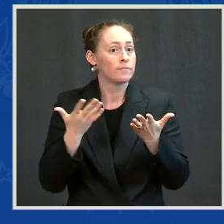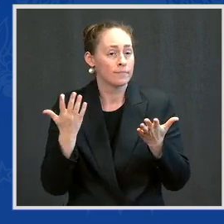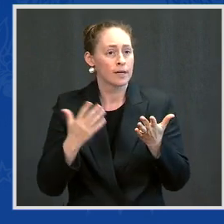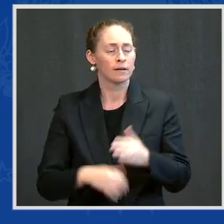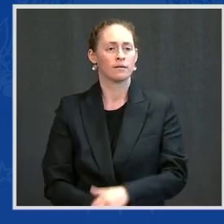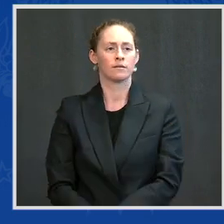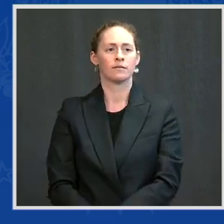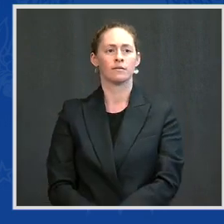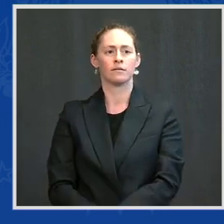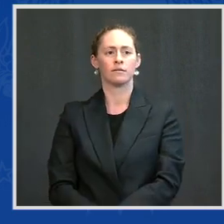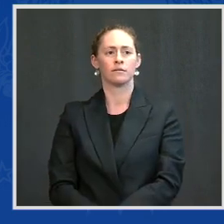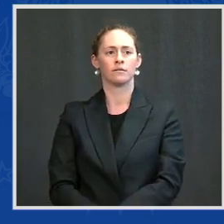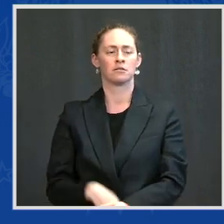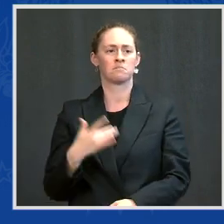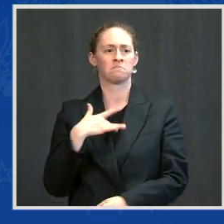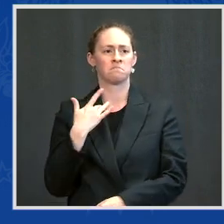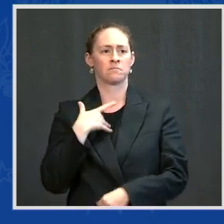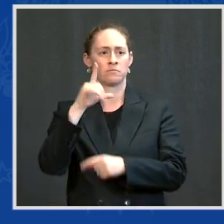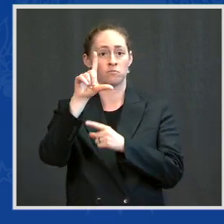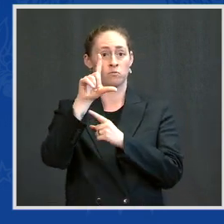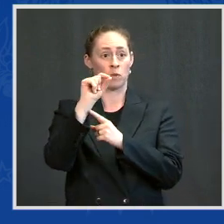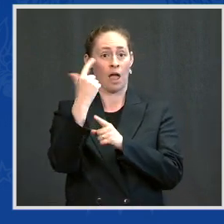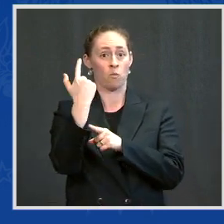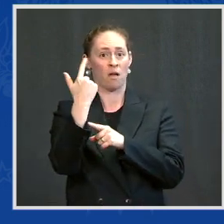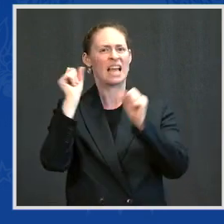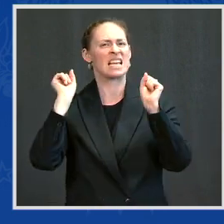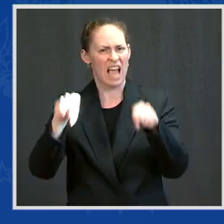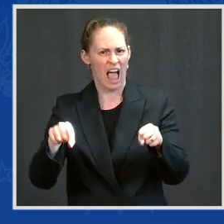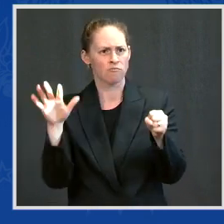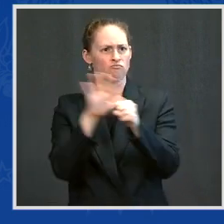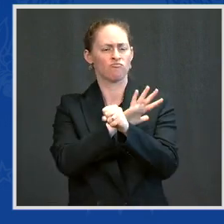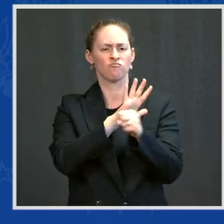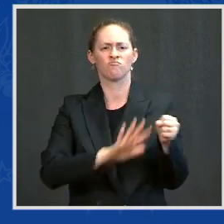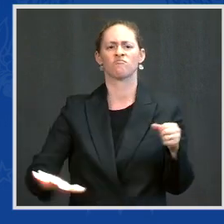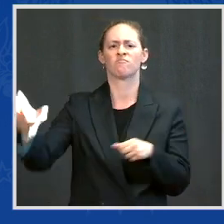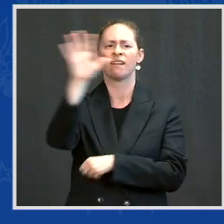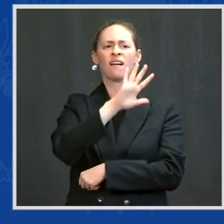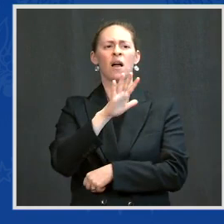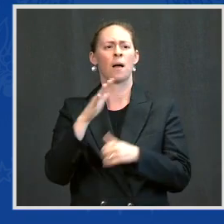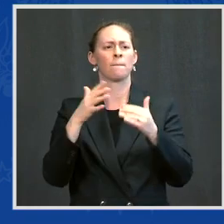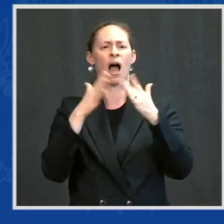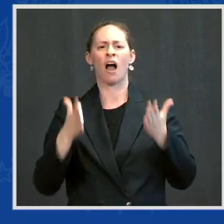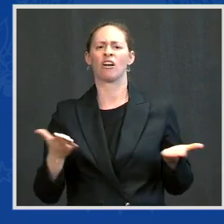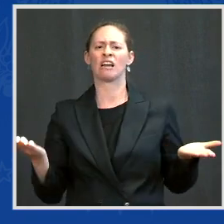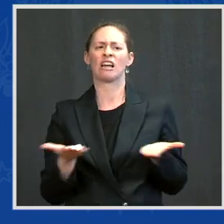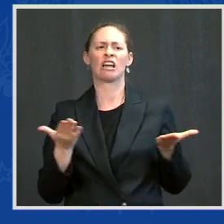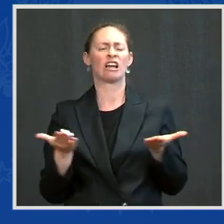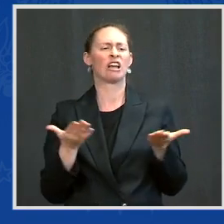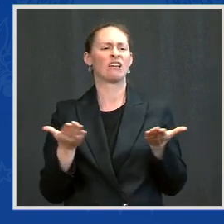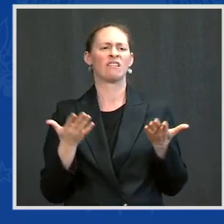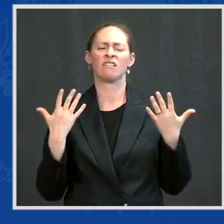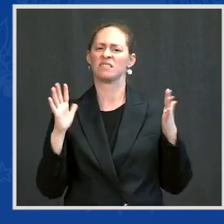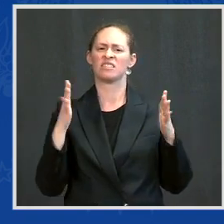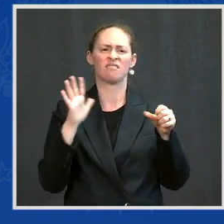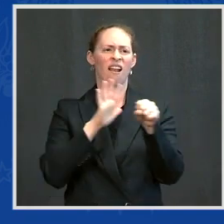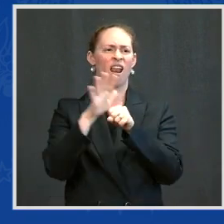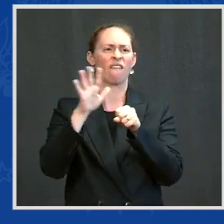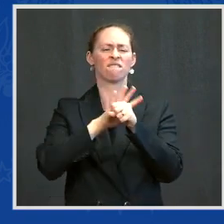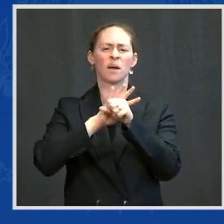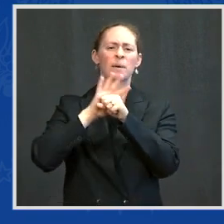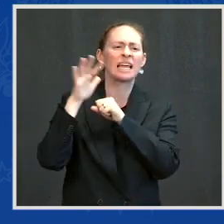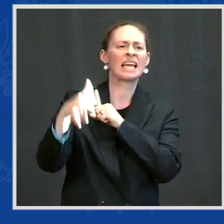able to vaccinate every American. We have enough vaccine to vaccinate every American, period, right